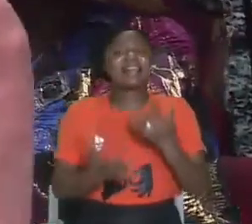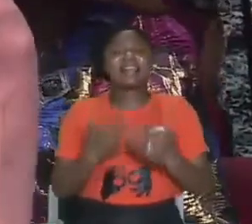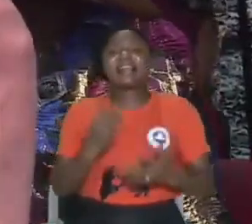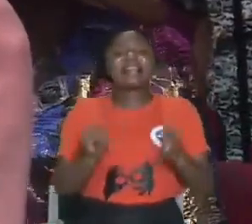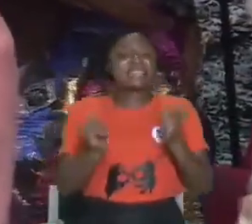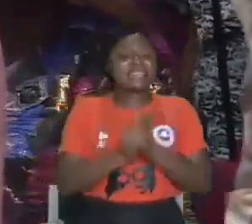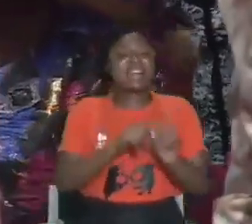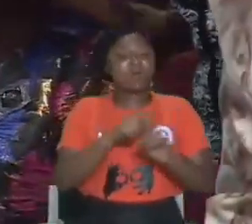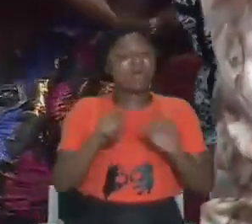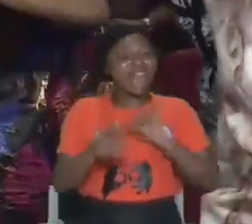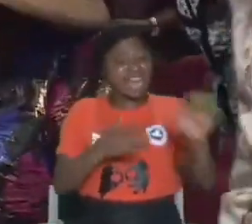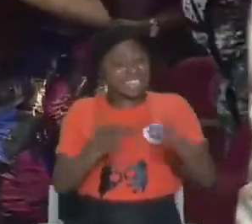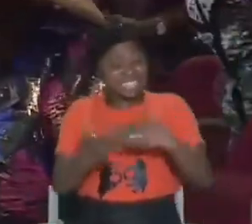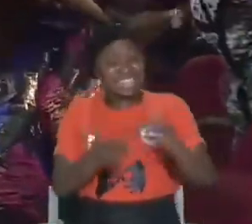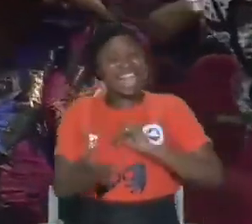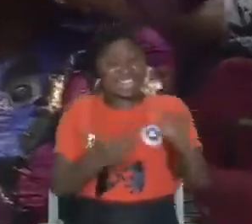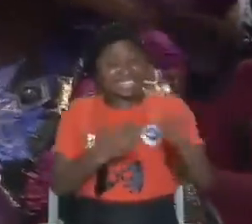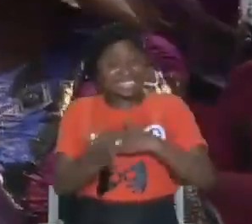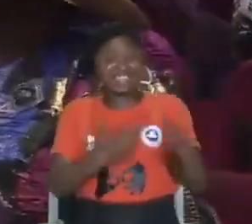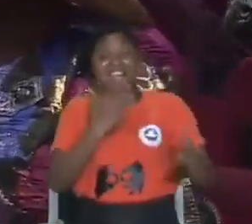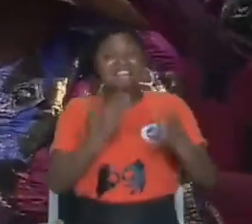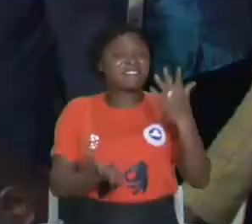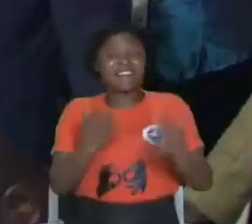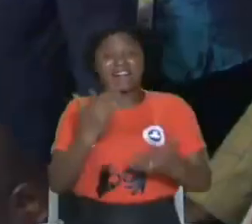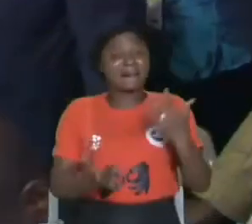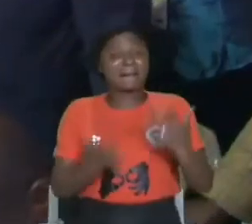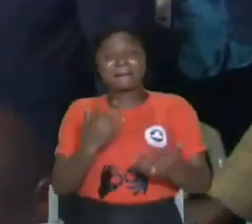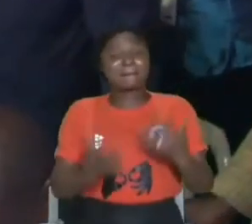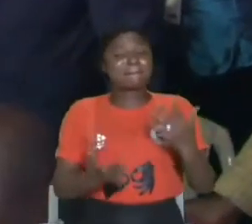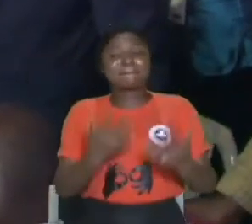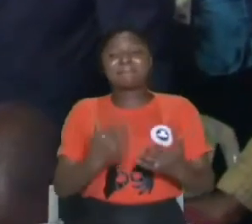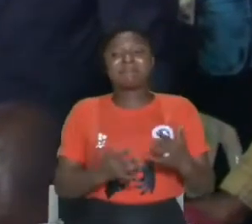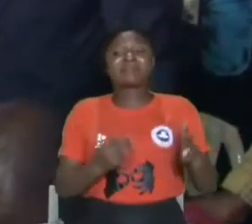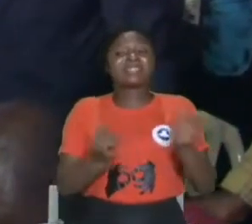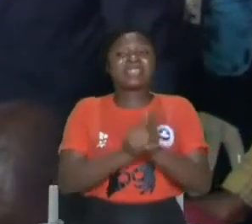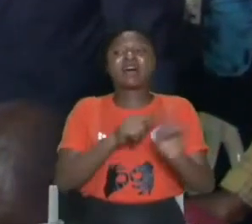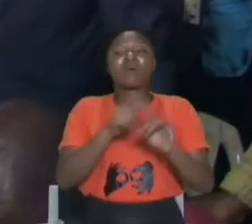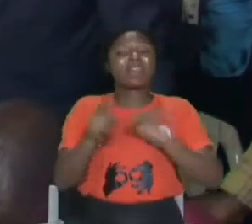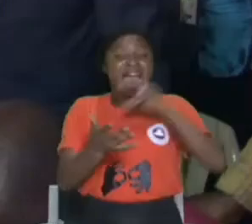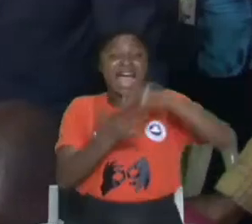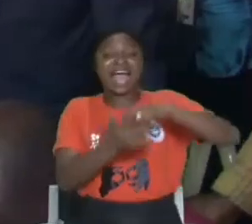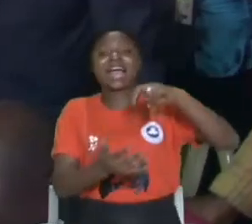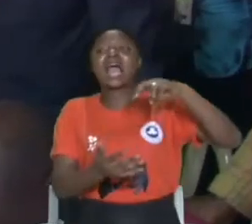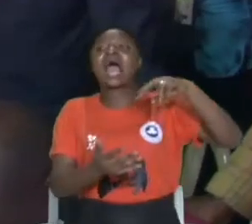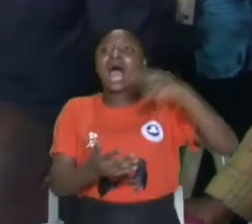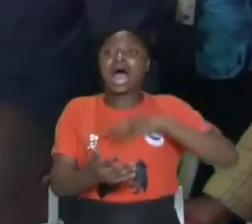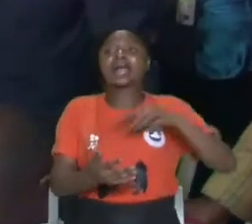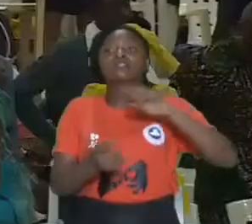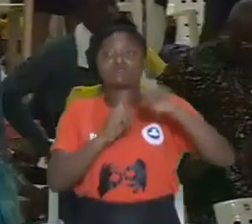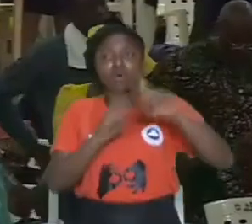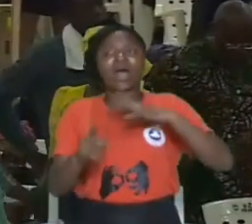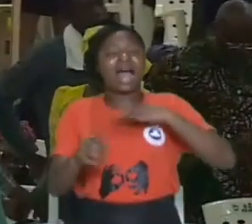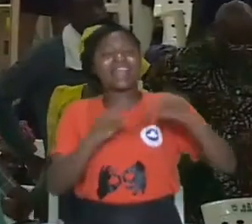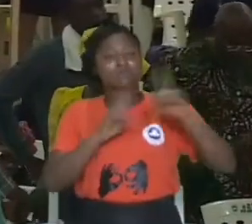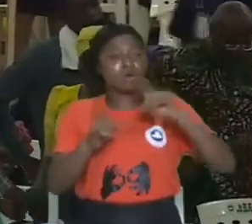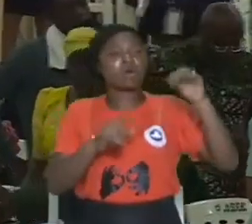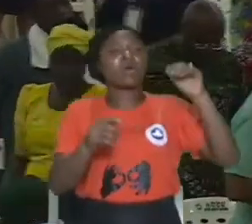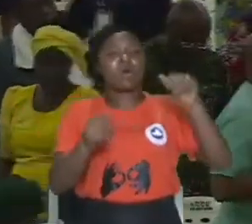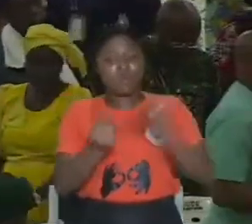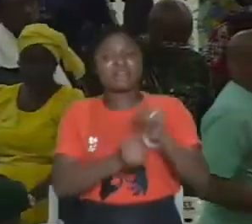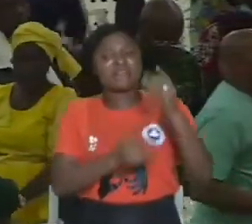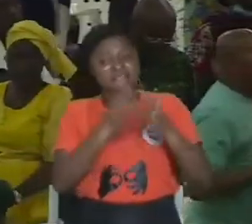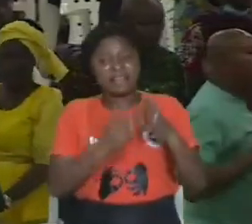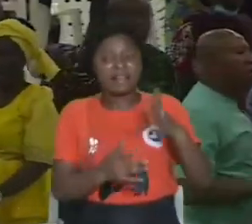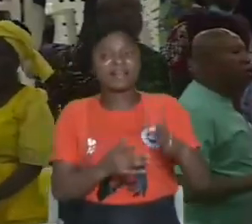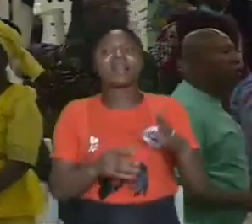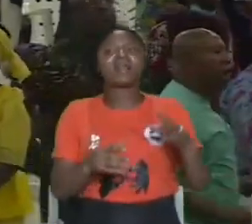That when I sing fire. That when I tongues in fire. Lift your voice